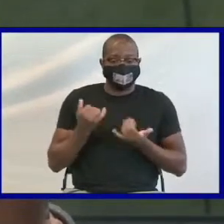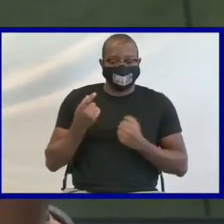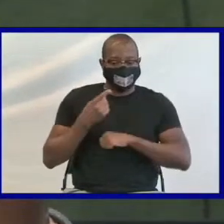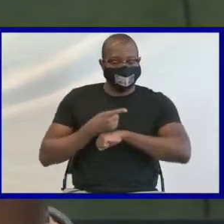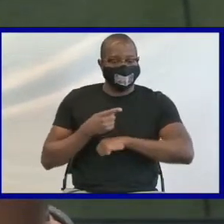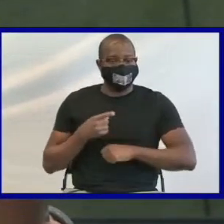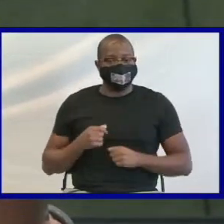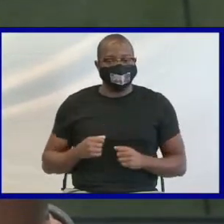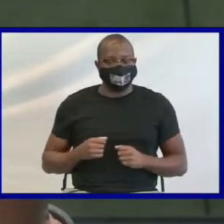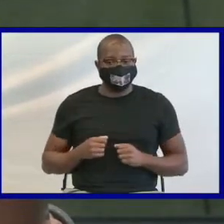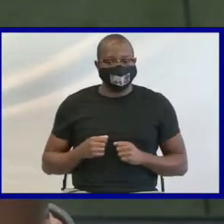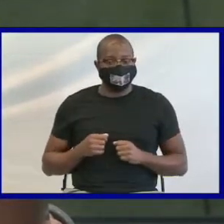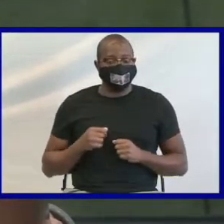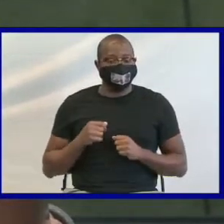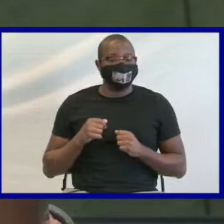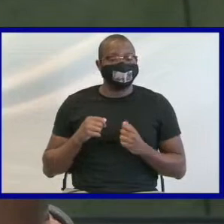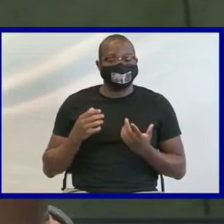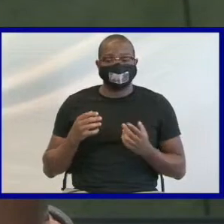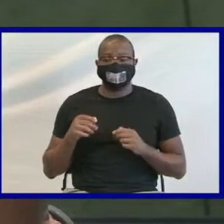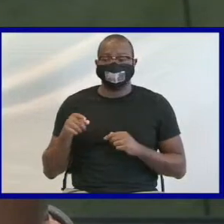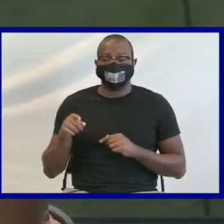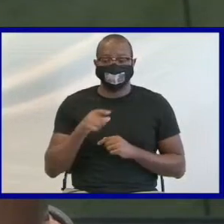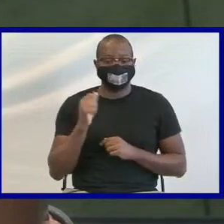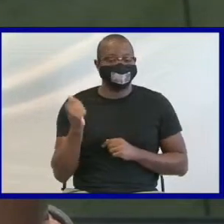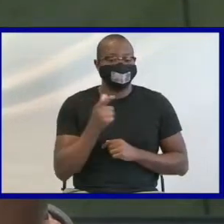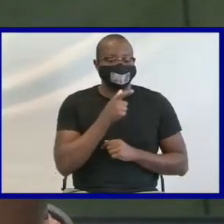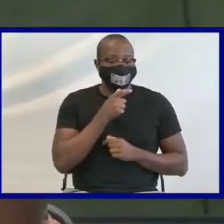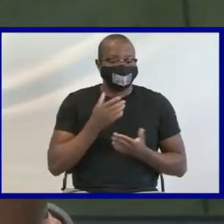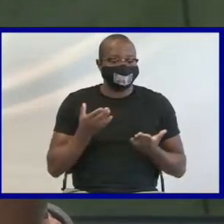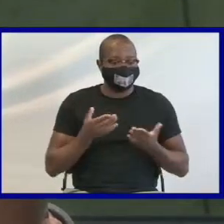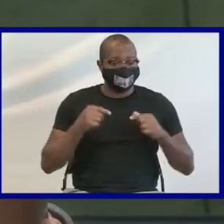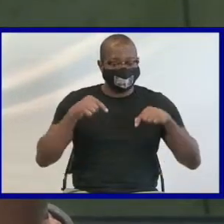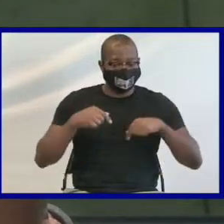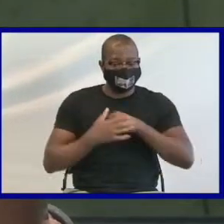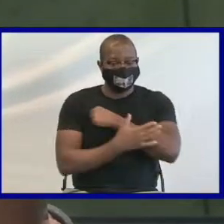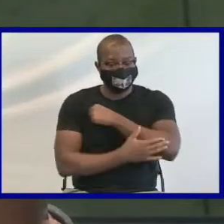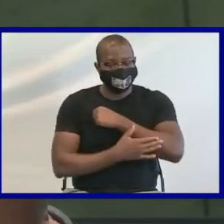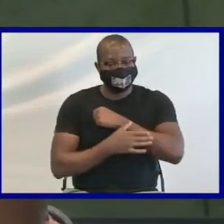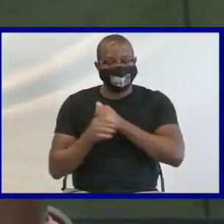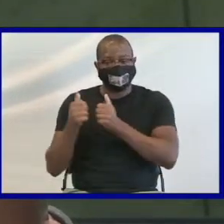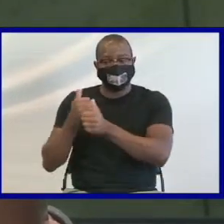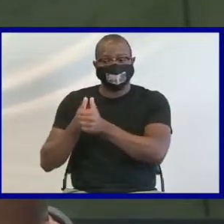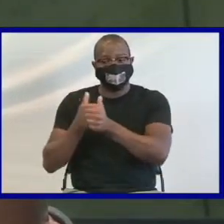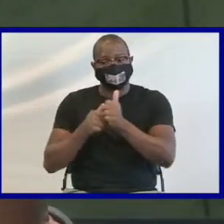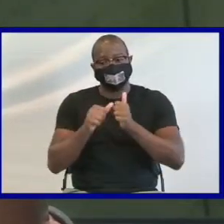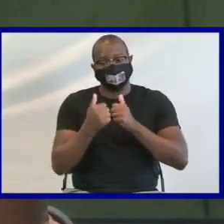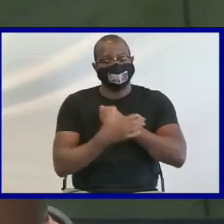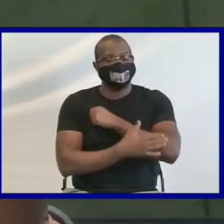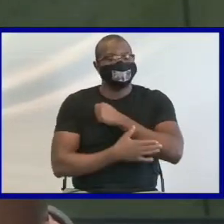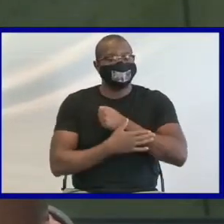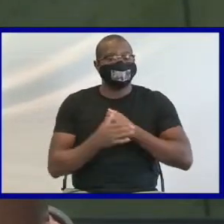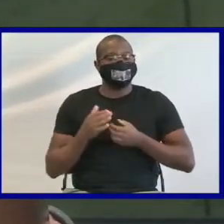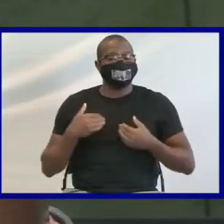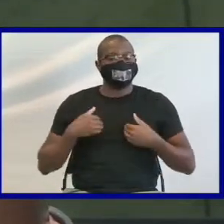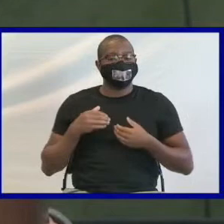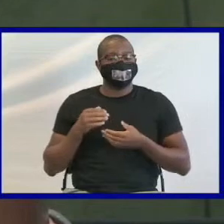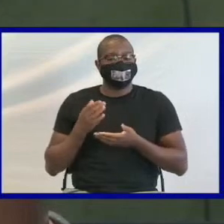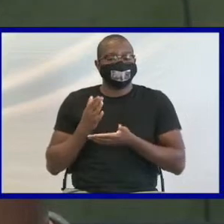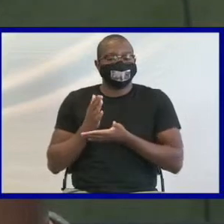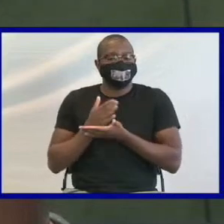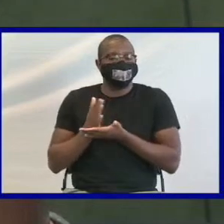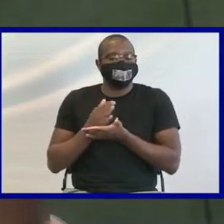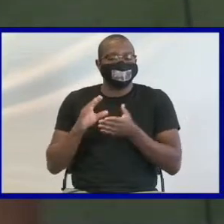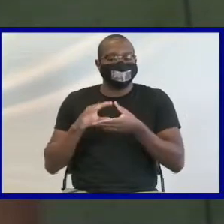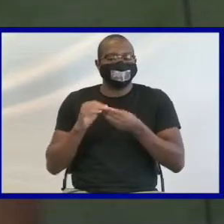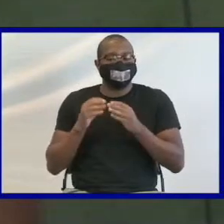Unfortunately, everyone in this stadium, in this, and every country, in some way or another, shares one story. This past